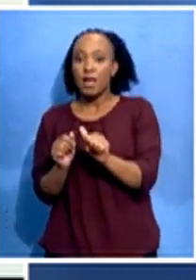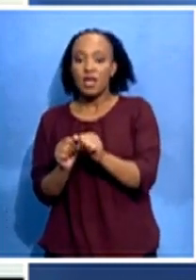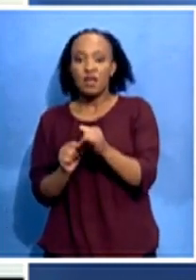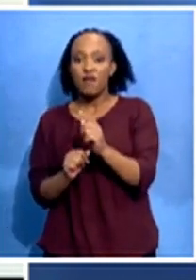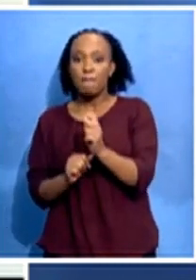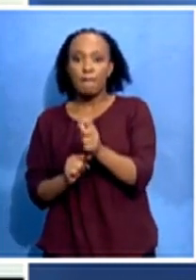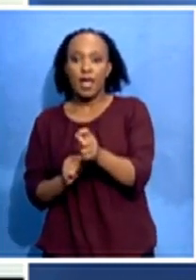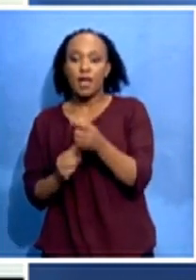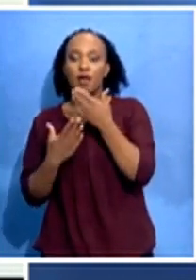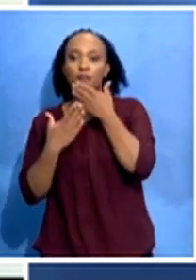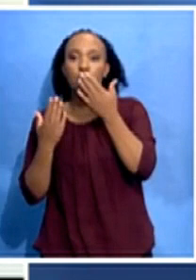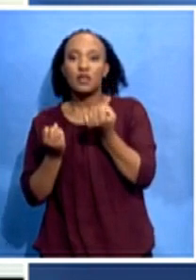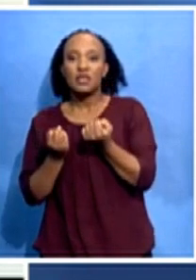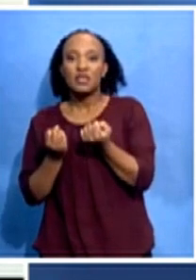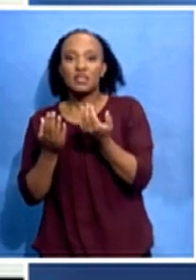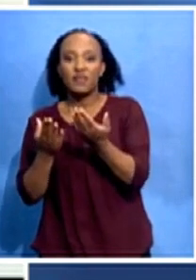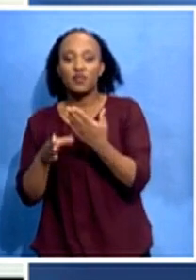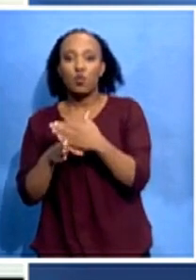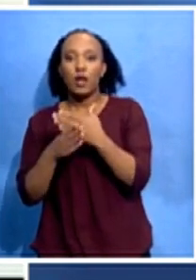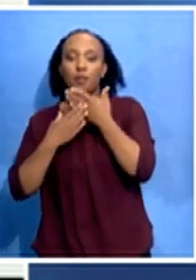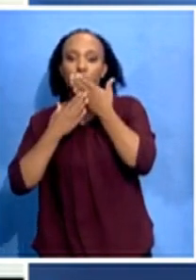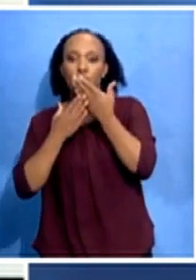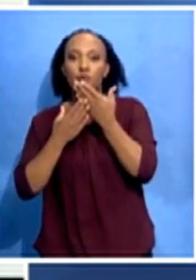of civil service in a certain parts of it,